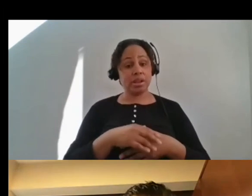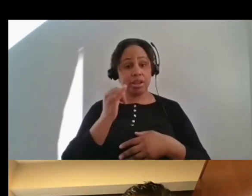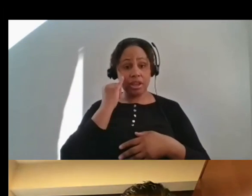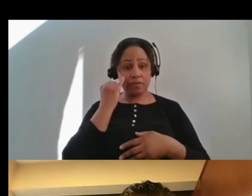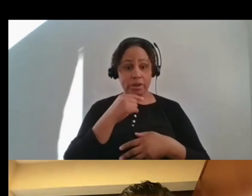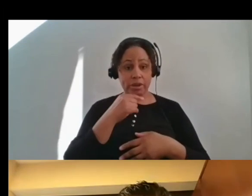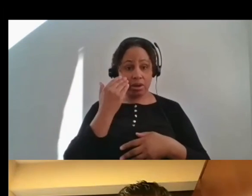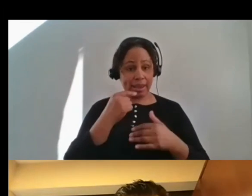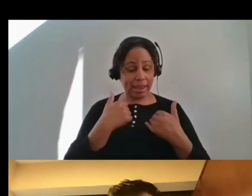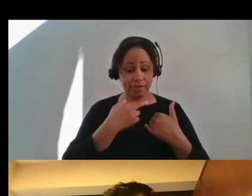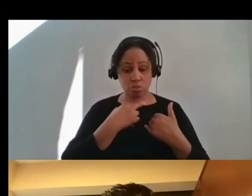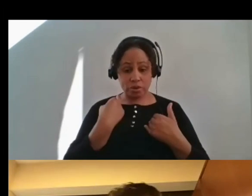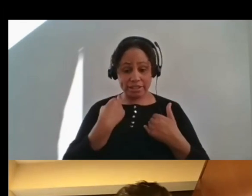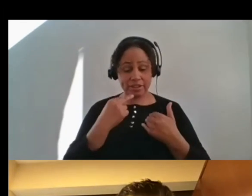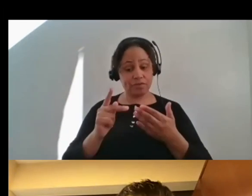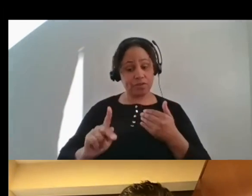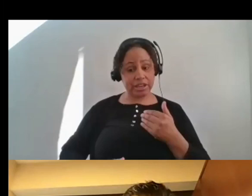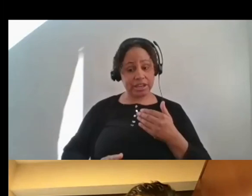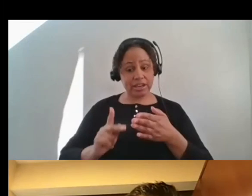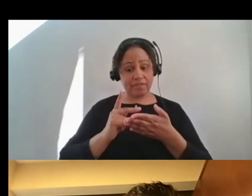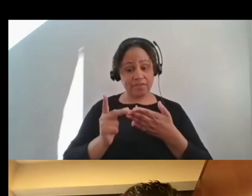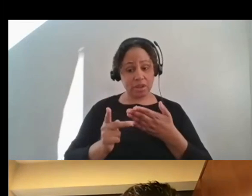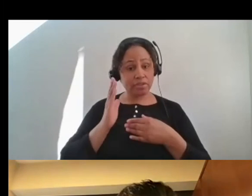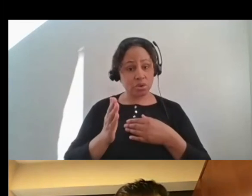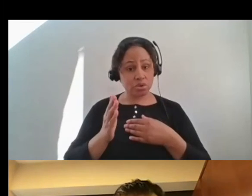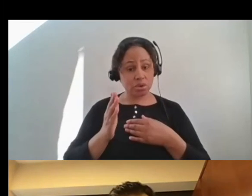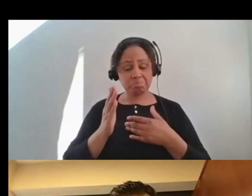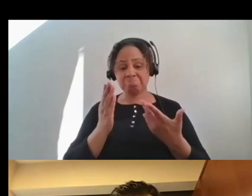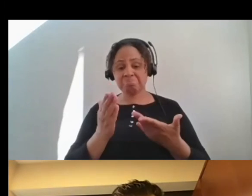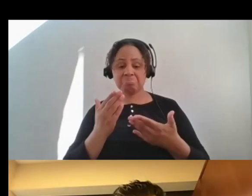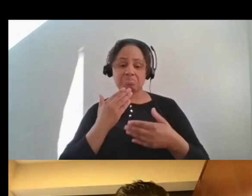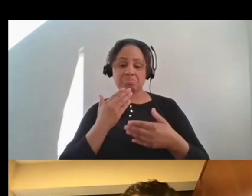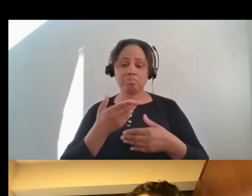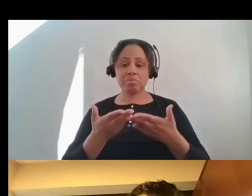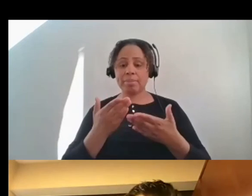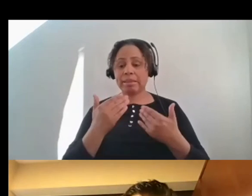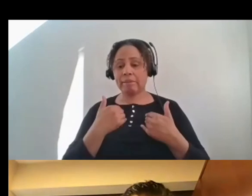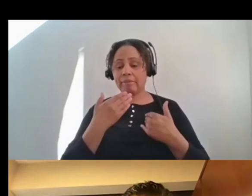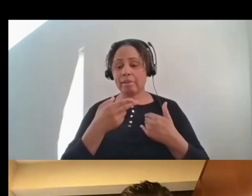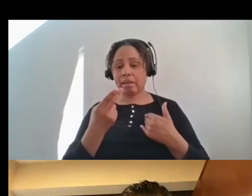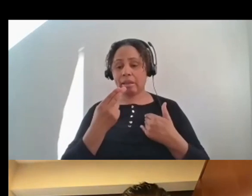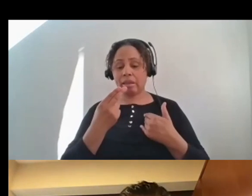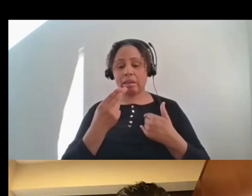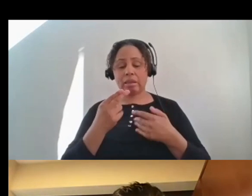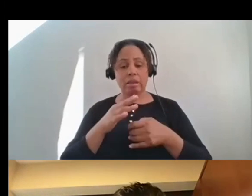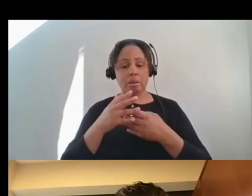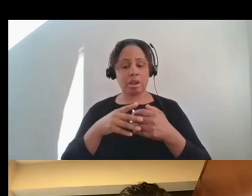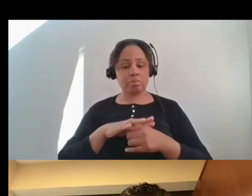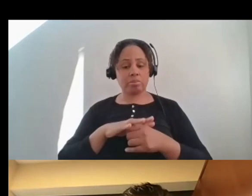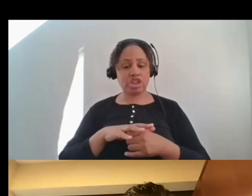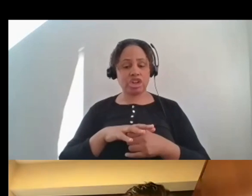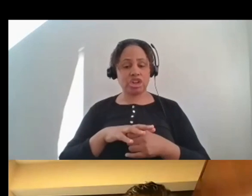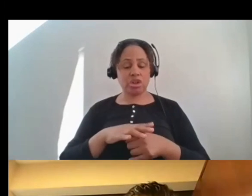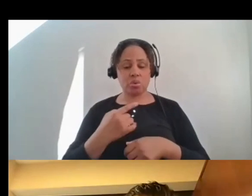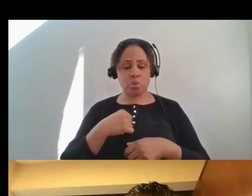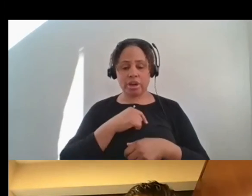risk for kidney failure in the future because they have a little bit of high blood pressure, we're not going to allow them to be a donor. That's not happening when people are buying kidneys in the rest